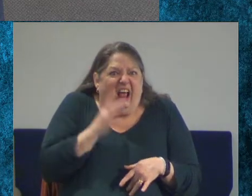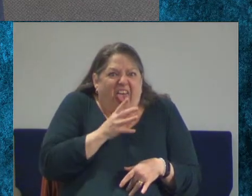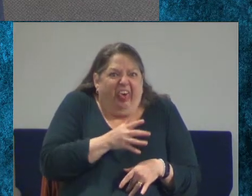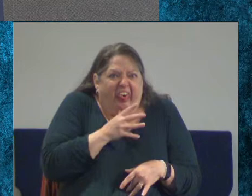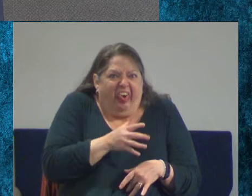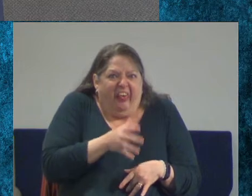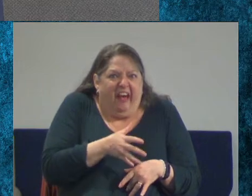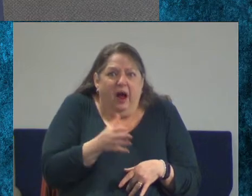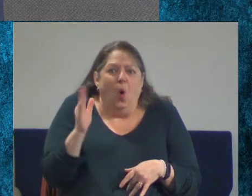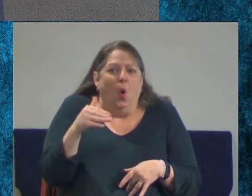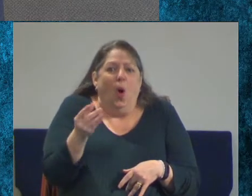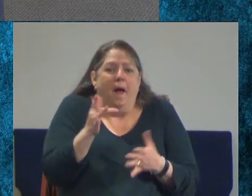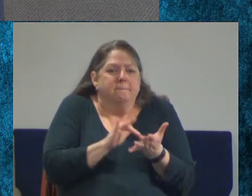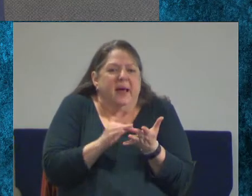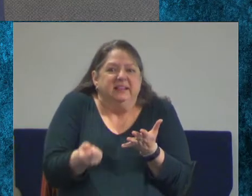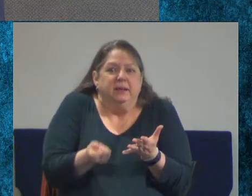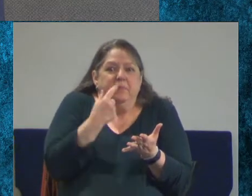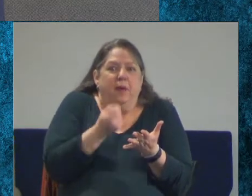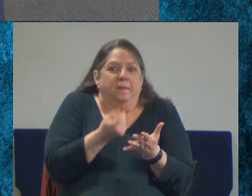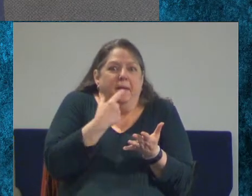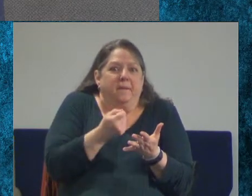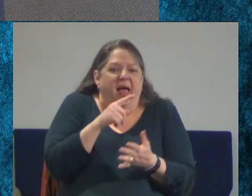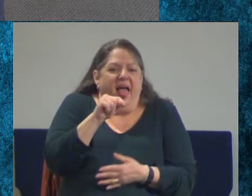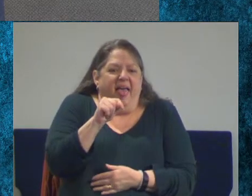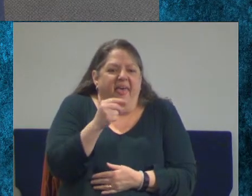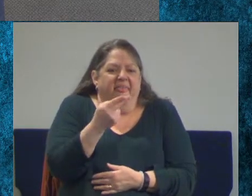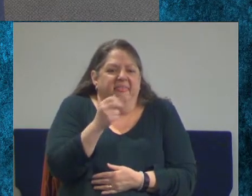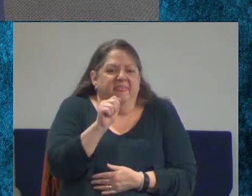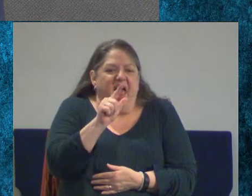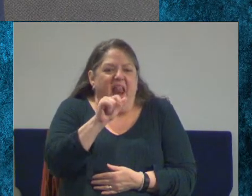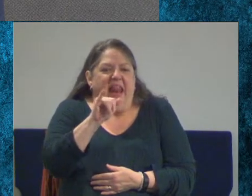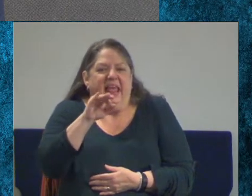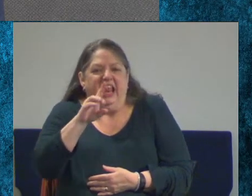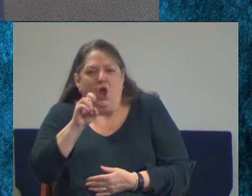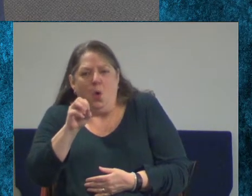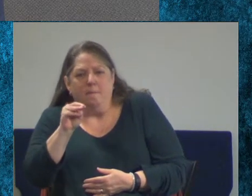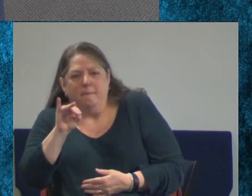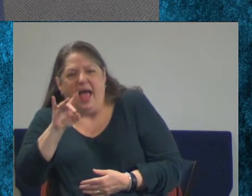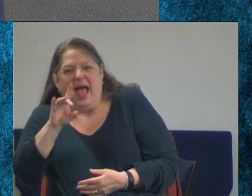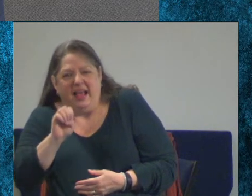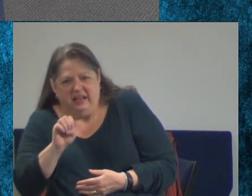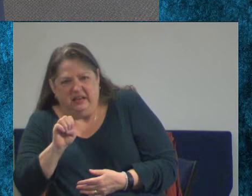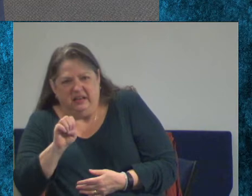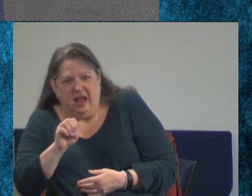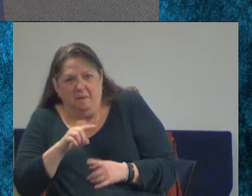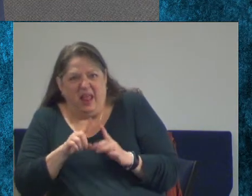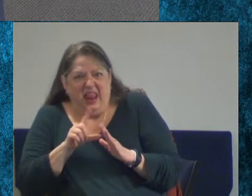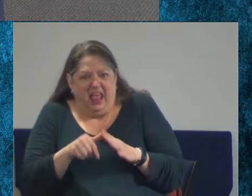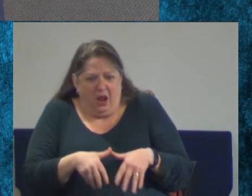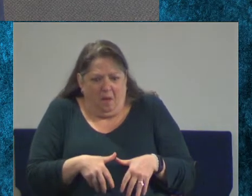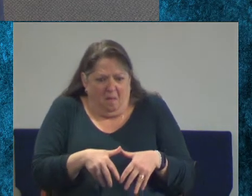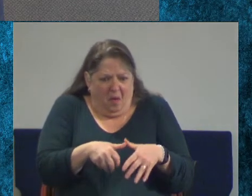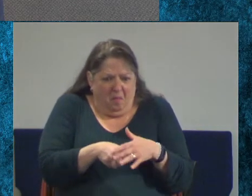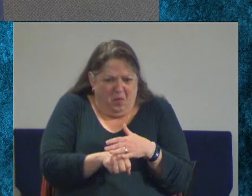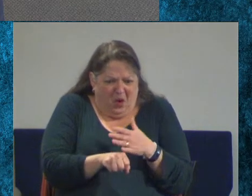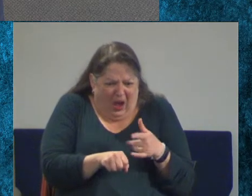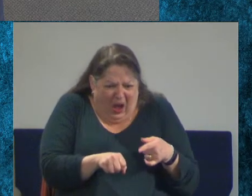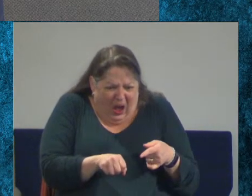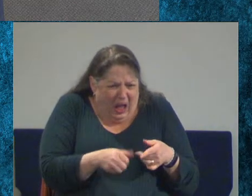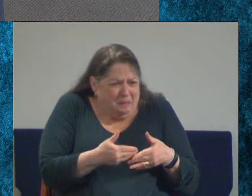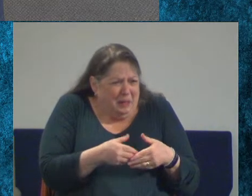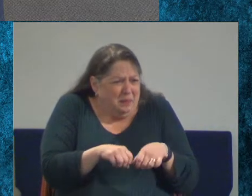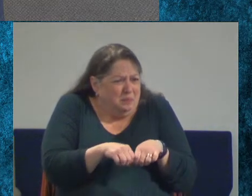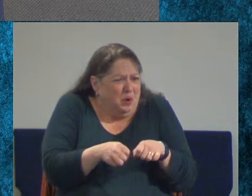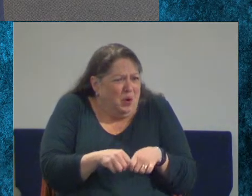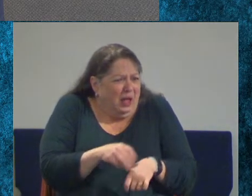their bearing deformed children. Faith to have any value must be in a valuable object. When it comes to